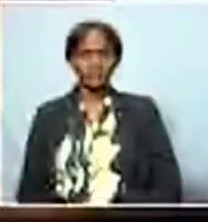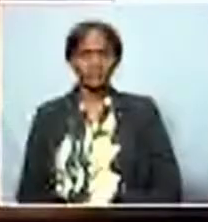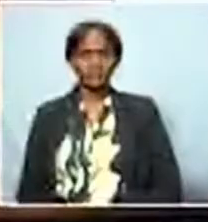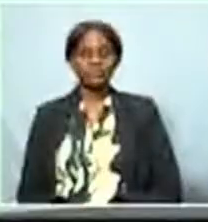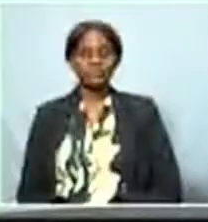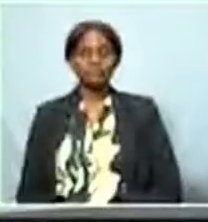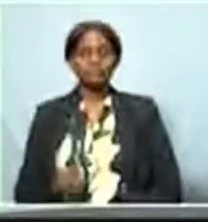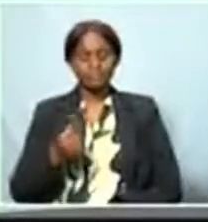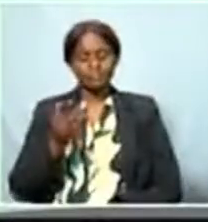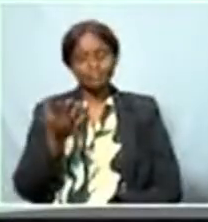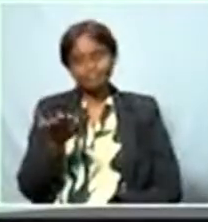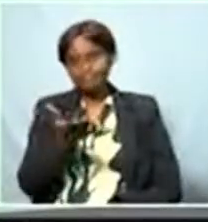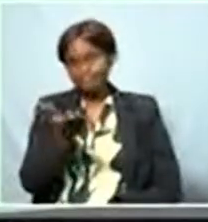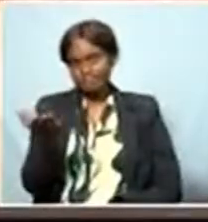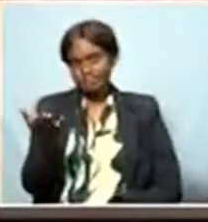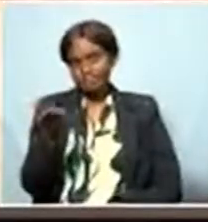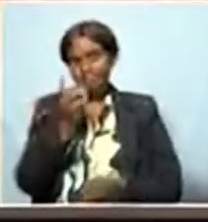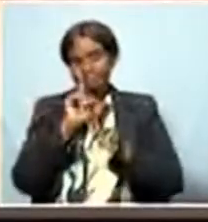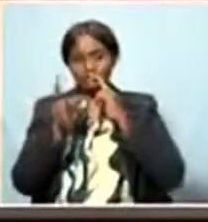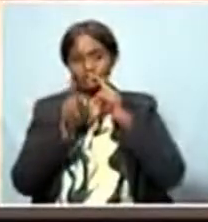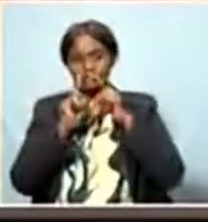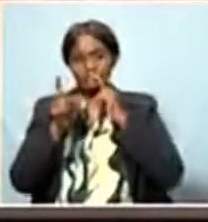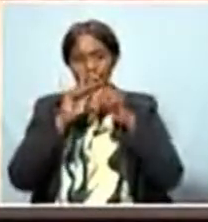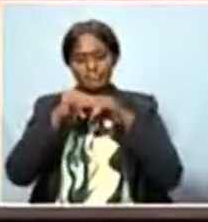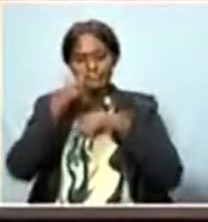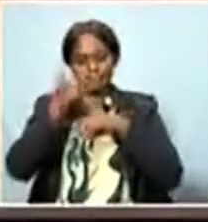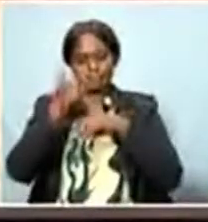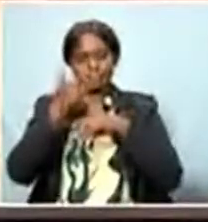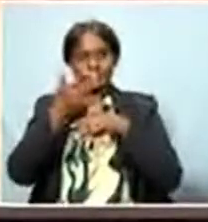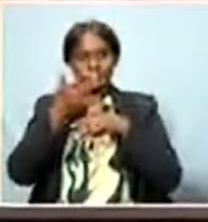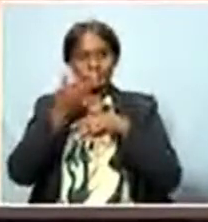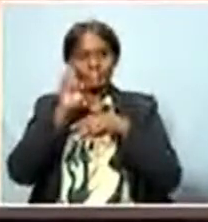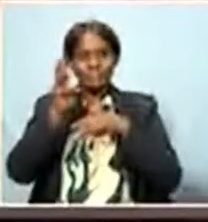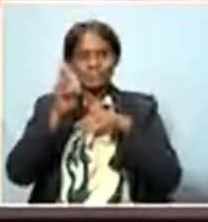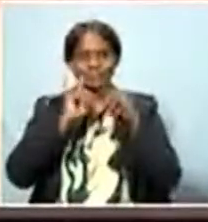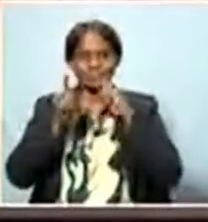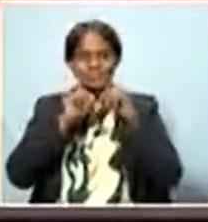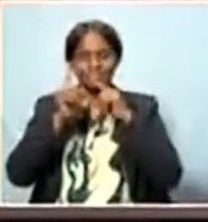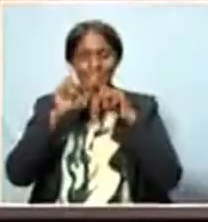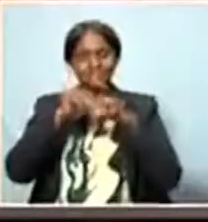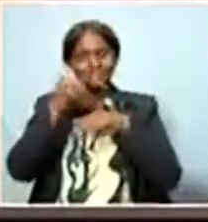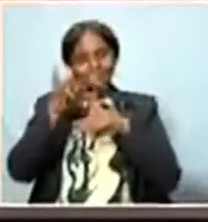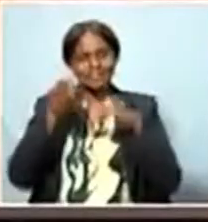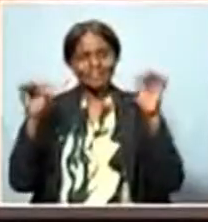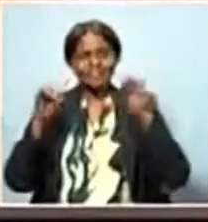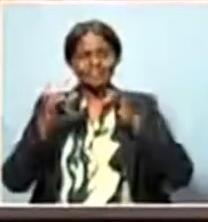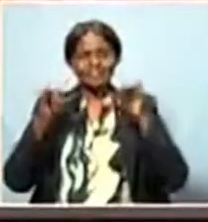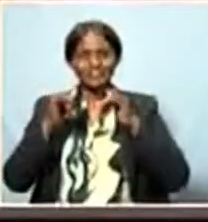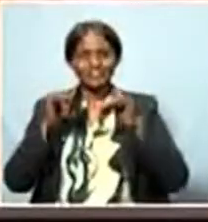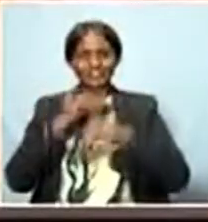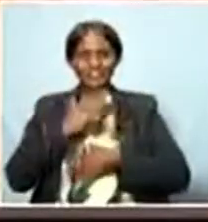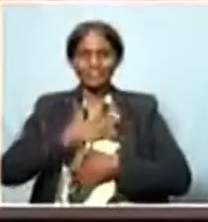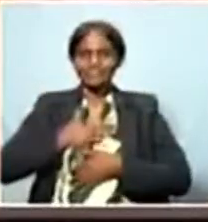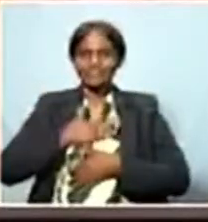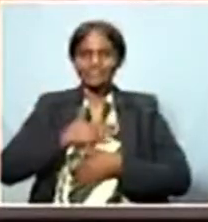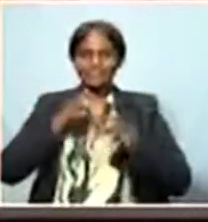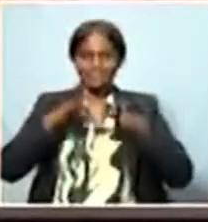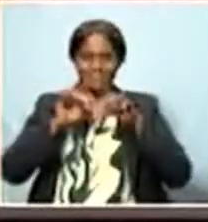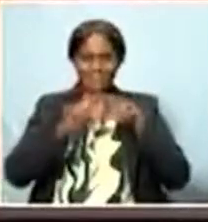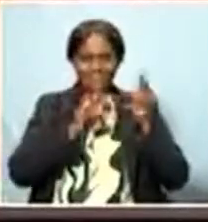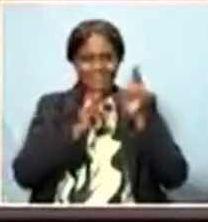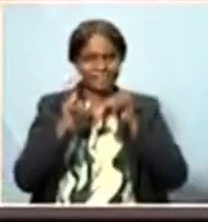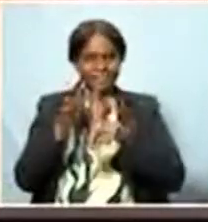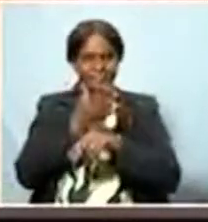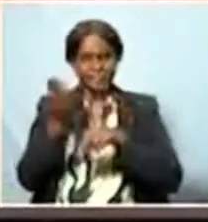I'll let the gossip happen outside with the corporate services DG. Yeah, please proceed to answer the